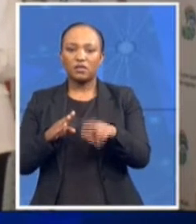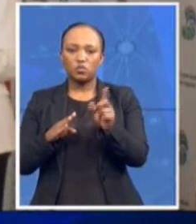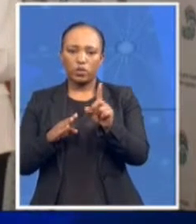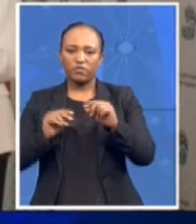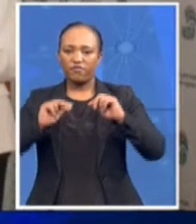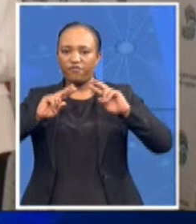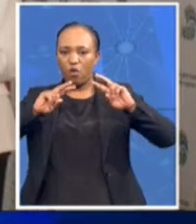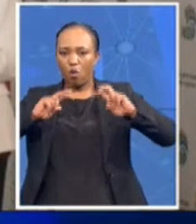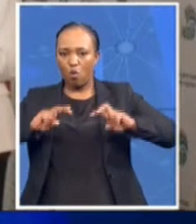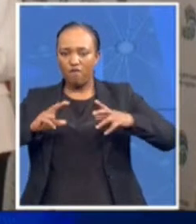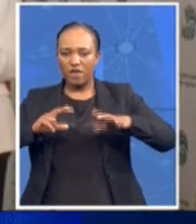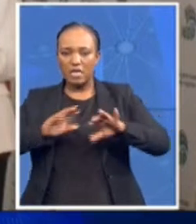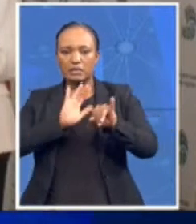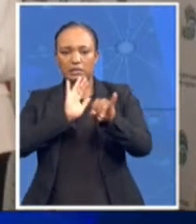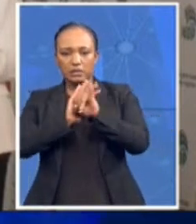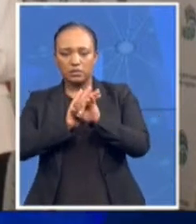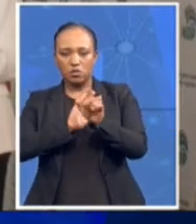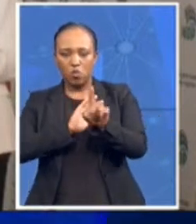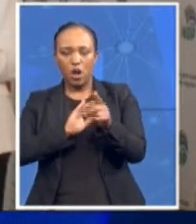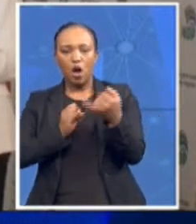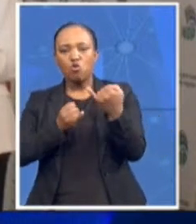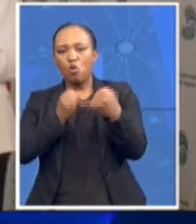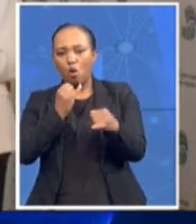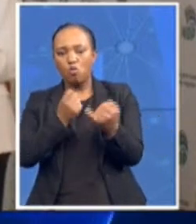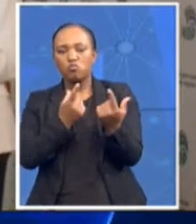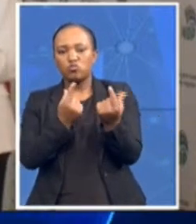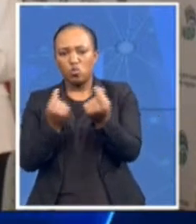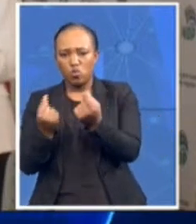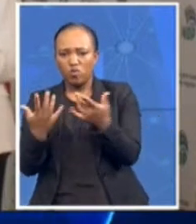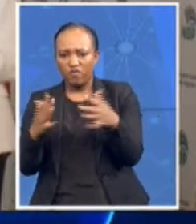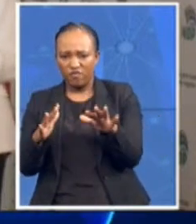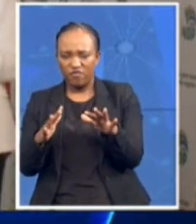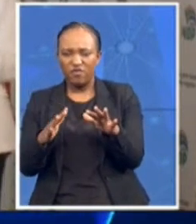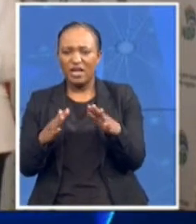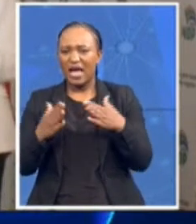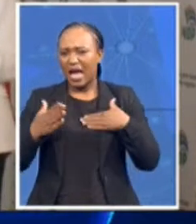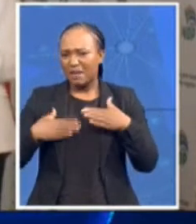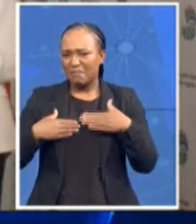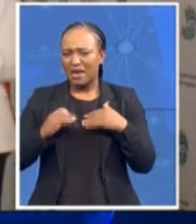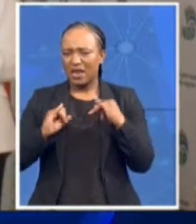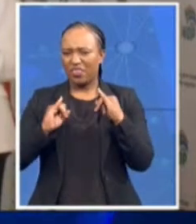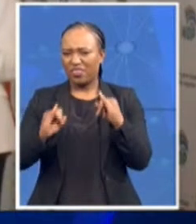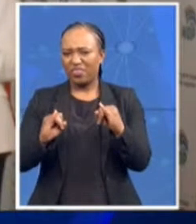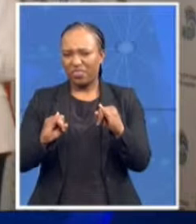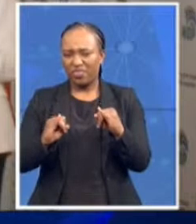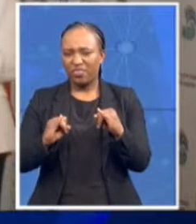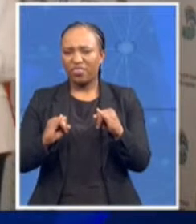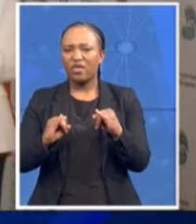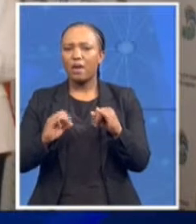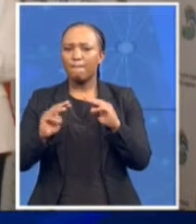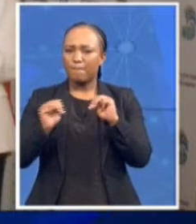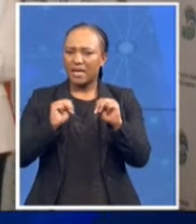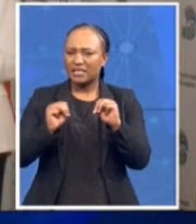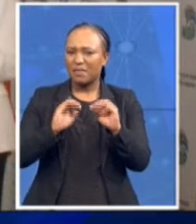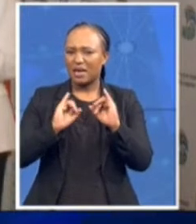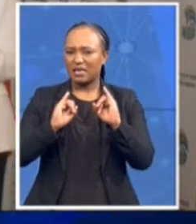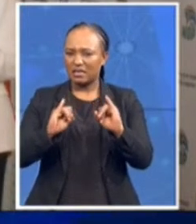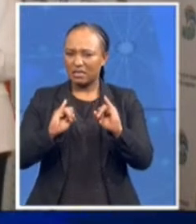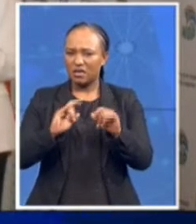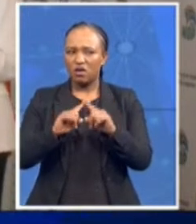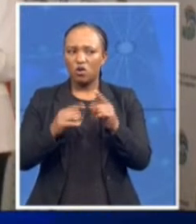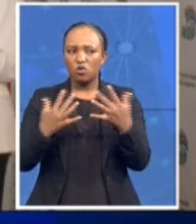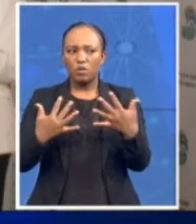wrongful doing, maladministration, and mismanagement in the process of implementing the PESP.